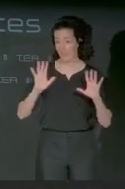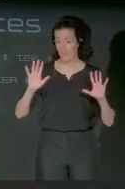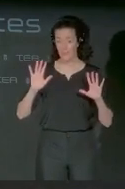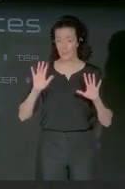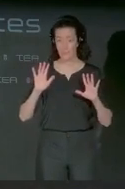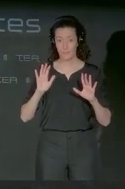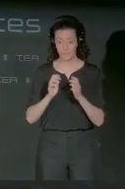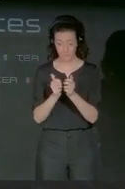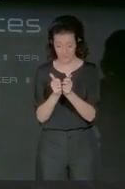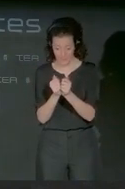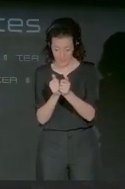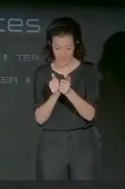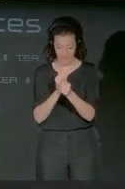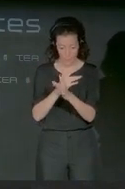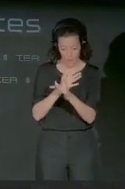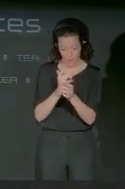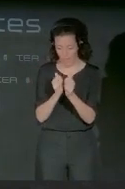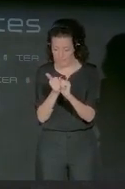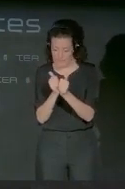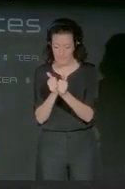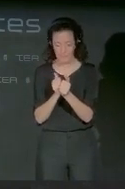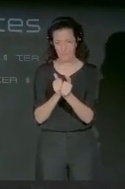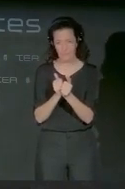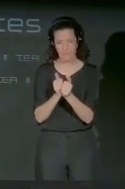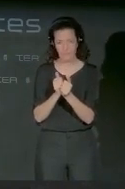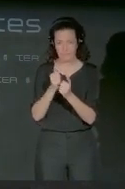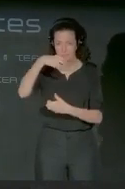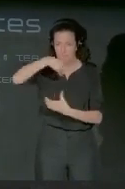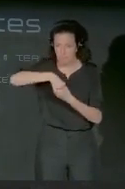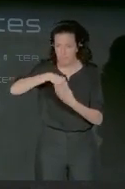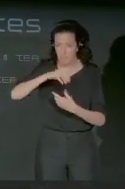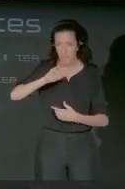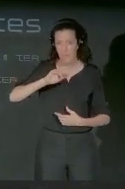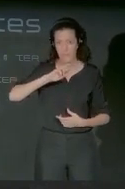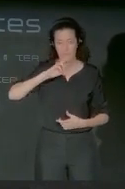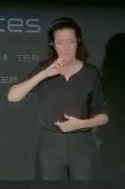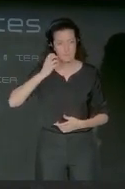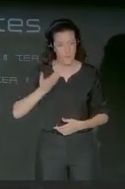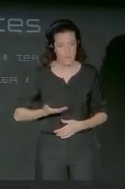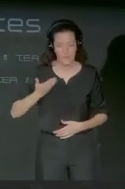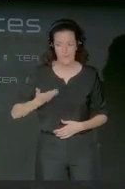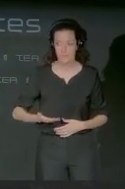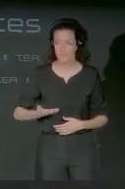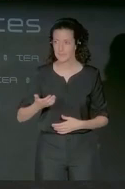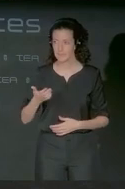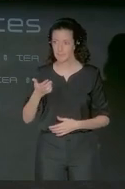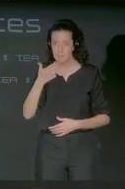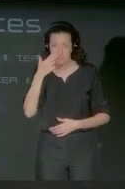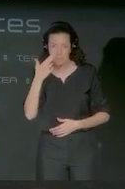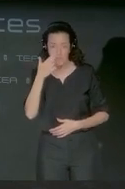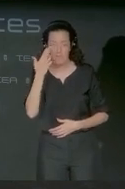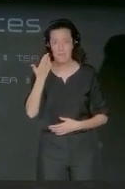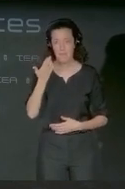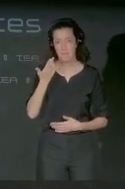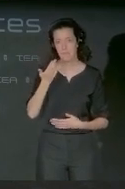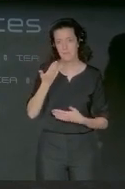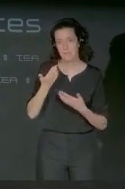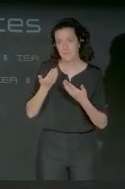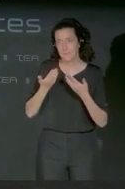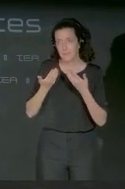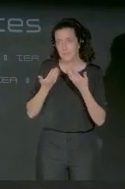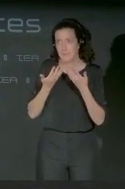communicating. There's a history or lack of history. There's a culture or lack of culture.